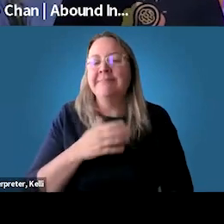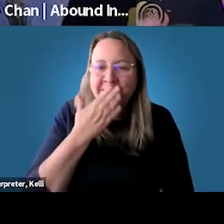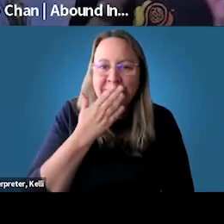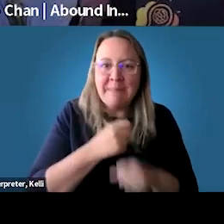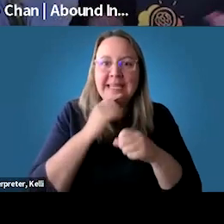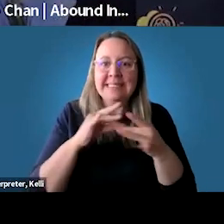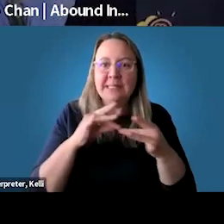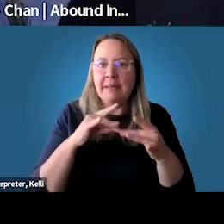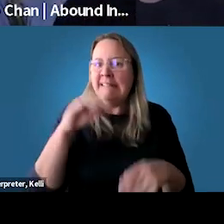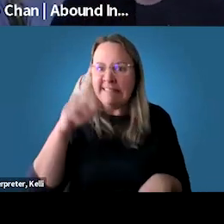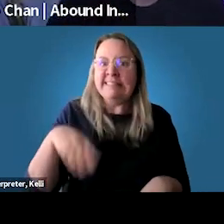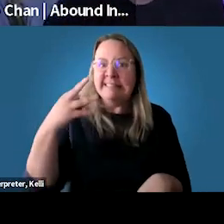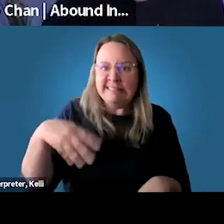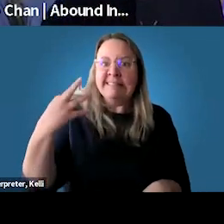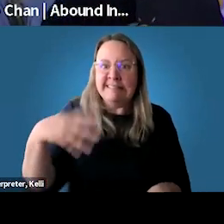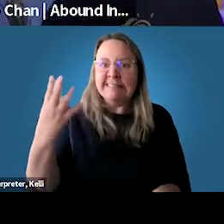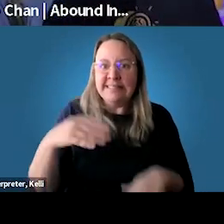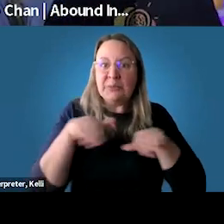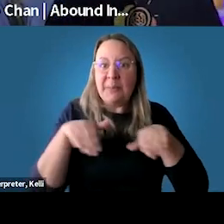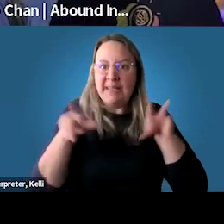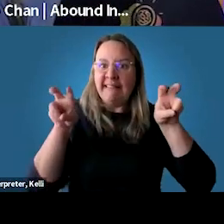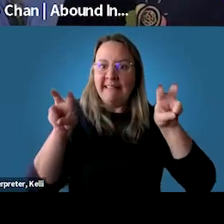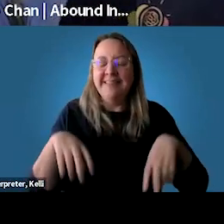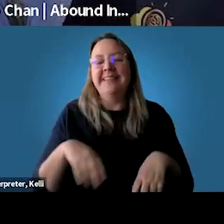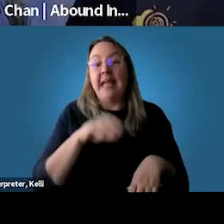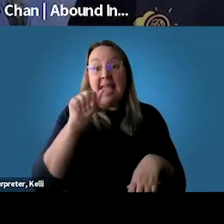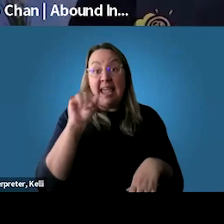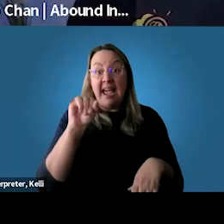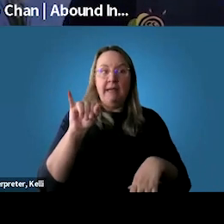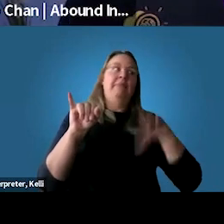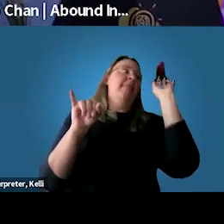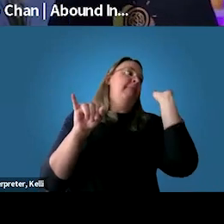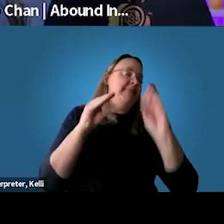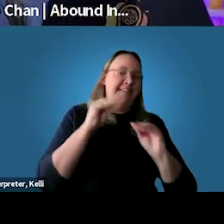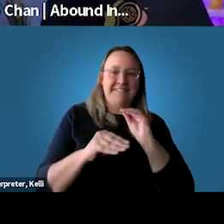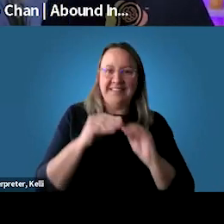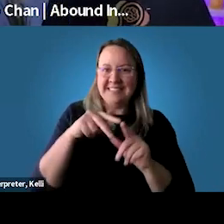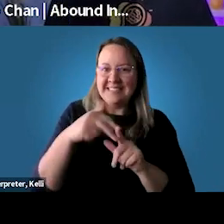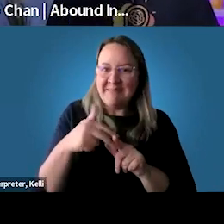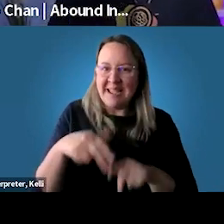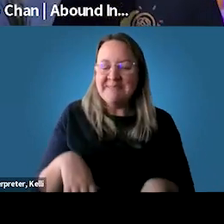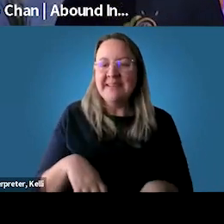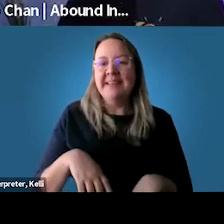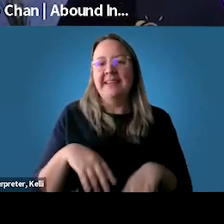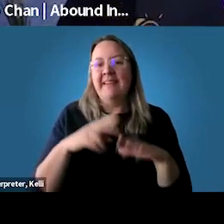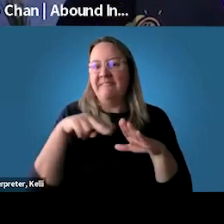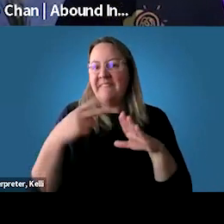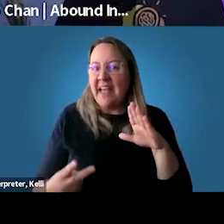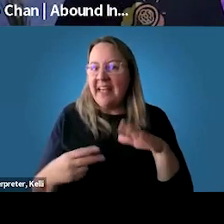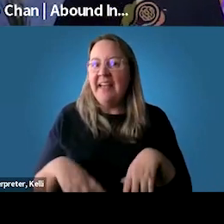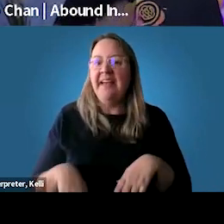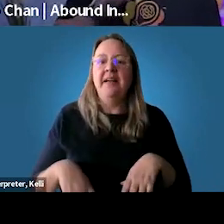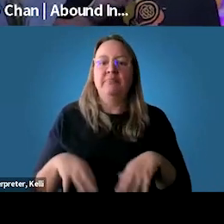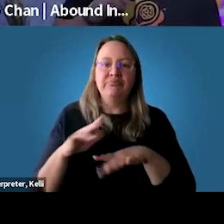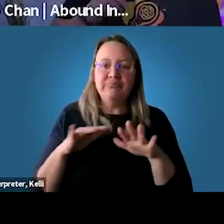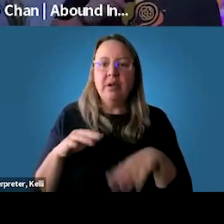statement. I won't be able to see all this. Taking a swim. AI. Fixing a water pipe. fell in a sinkhole, failing to fix a